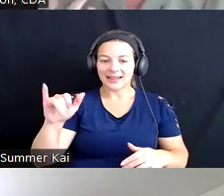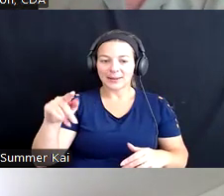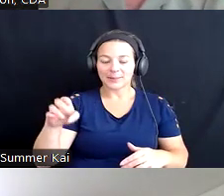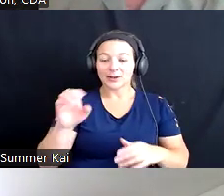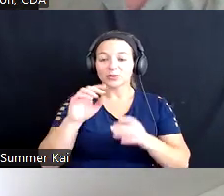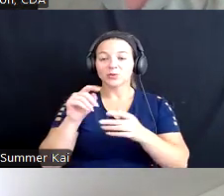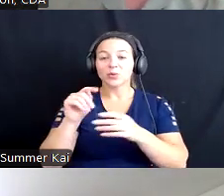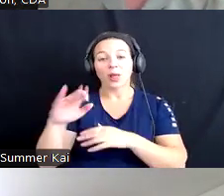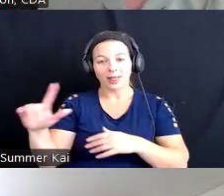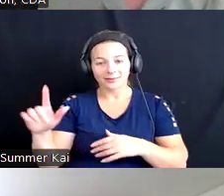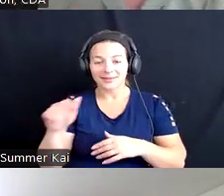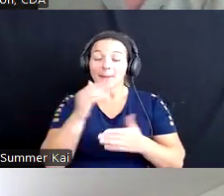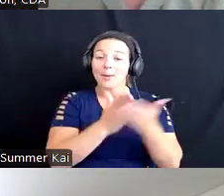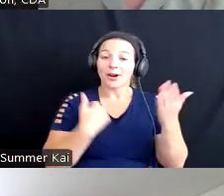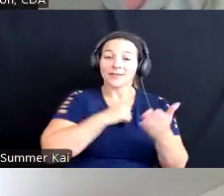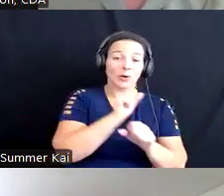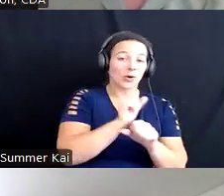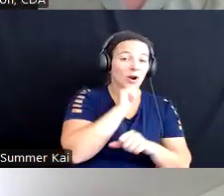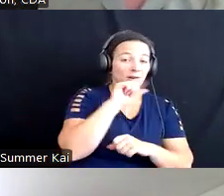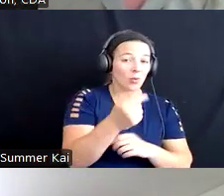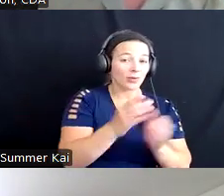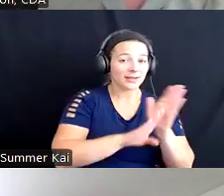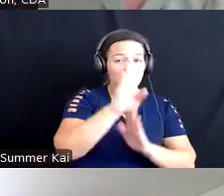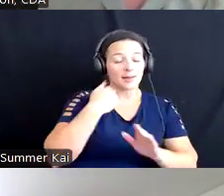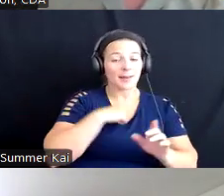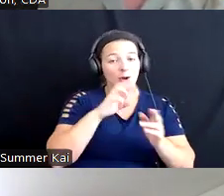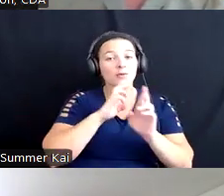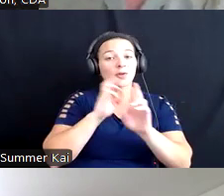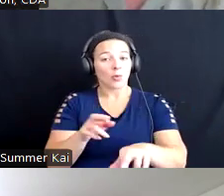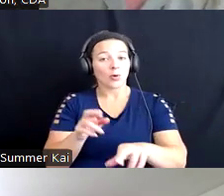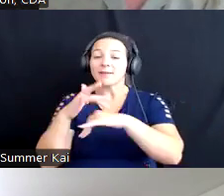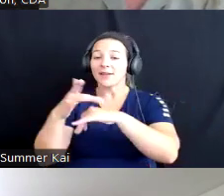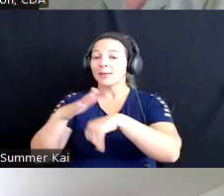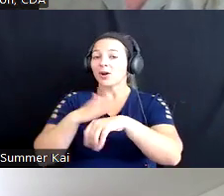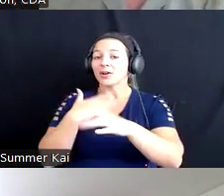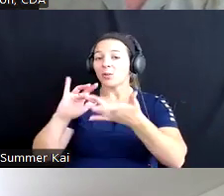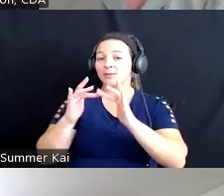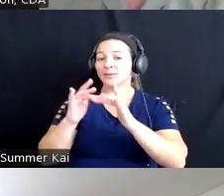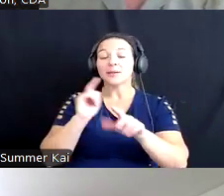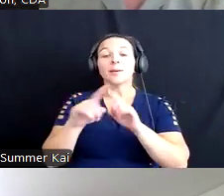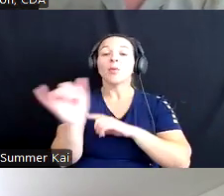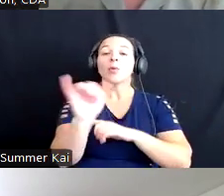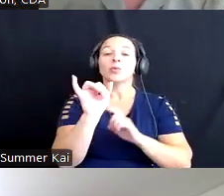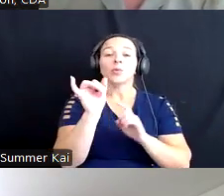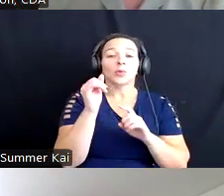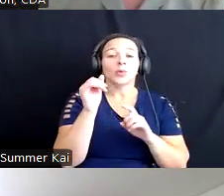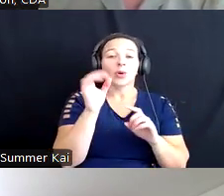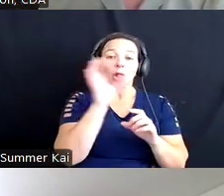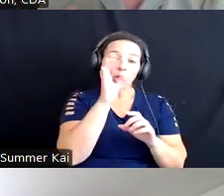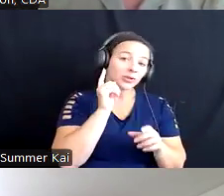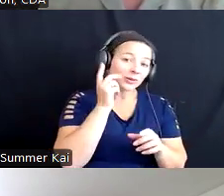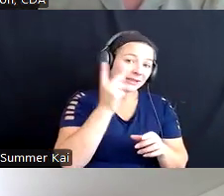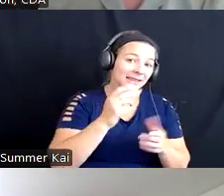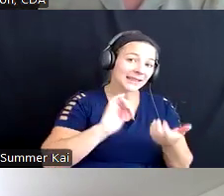only developing our report that's now available on our website, but also looking to see how we could develop an